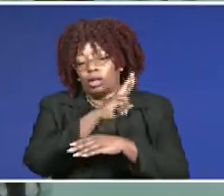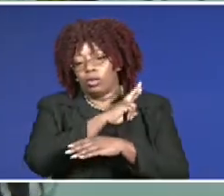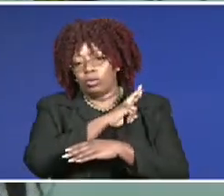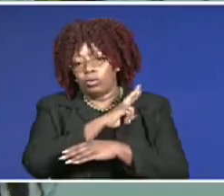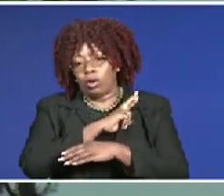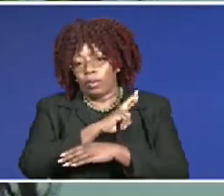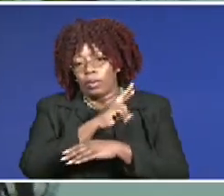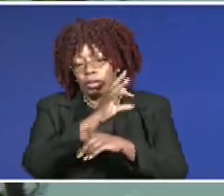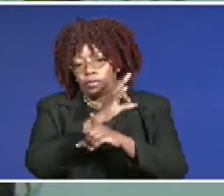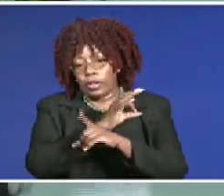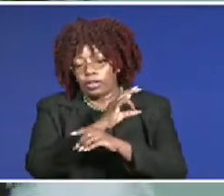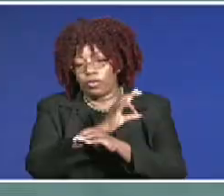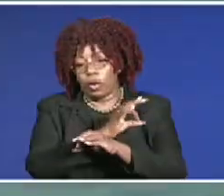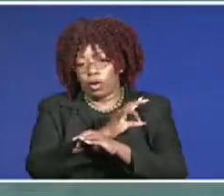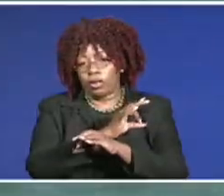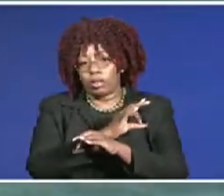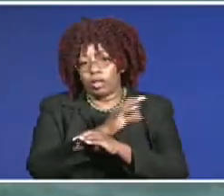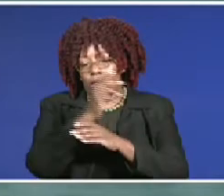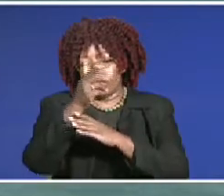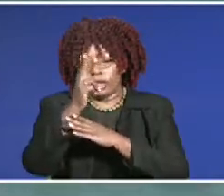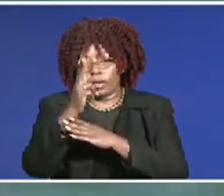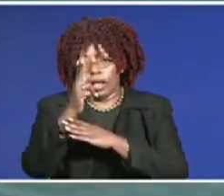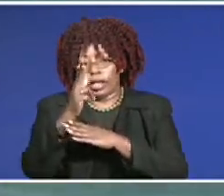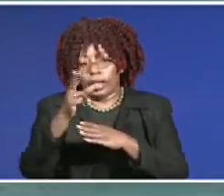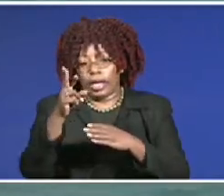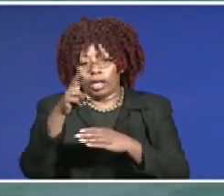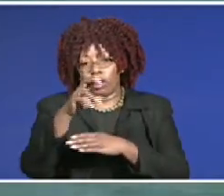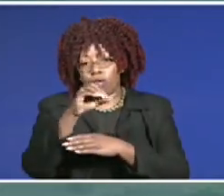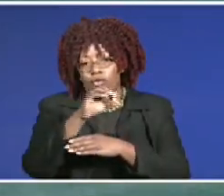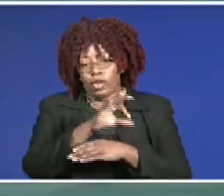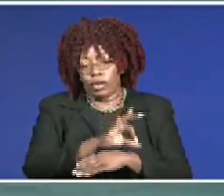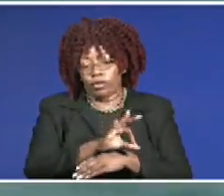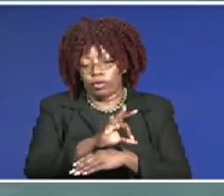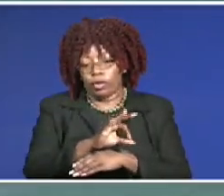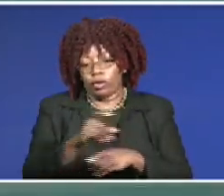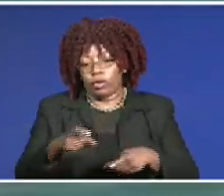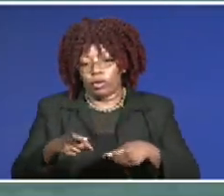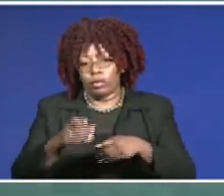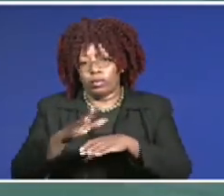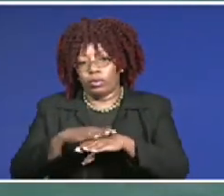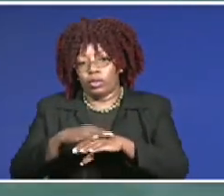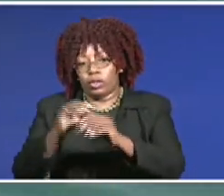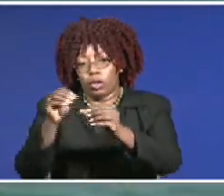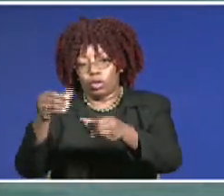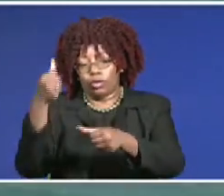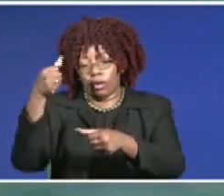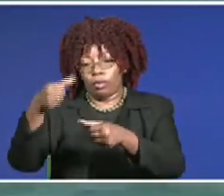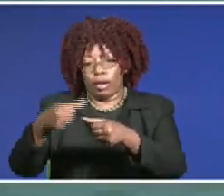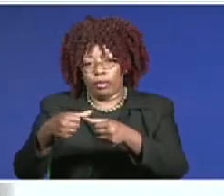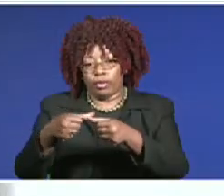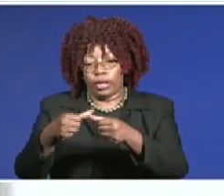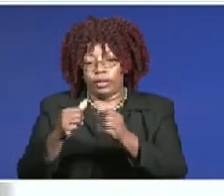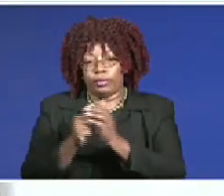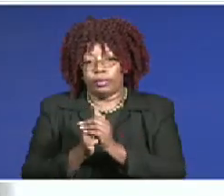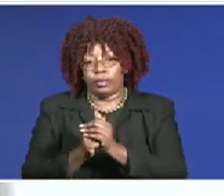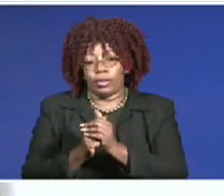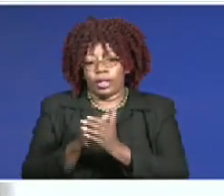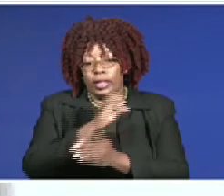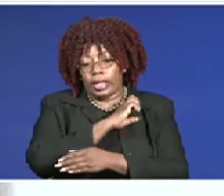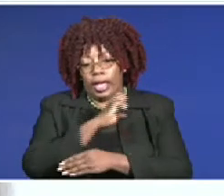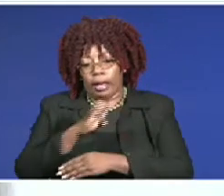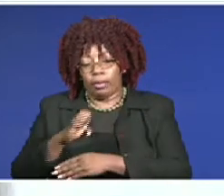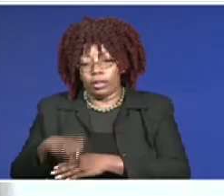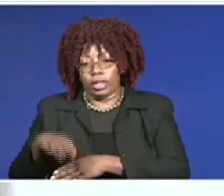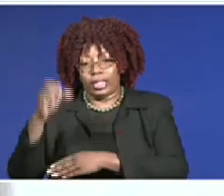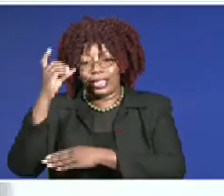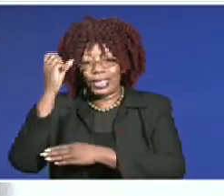Defense Force performed a gun salute, and a wreath was released into the ocean in their memory. Chargé d'Affaires of the U.S. Embassy Stephanie